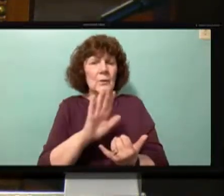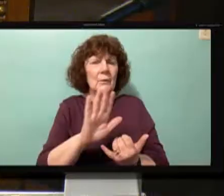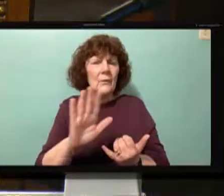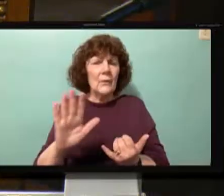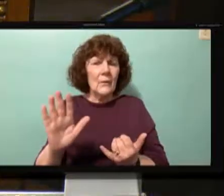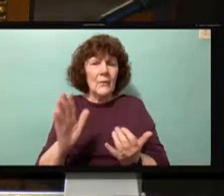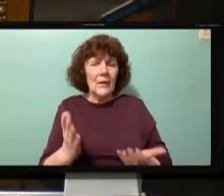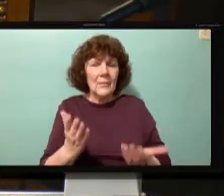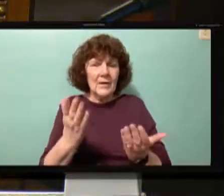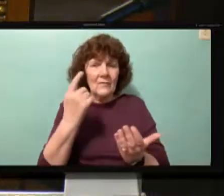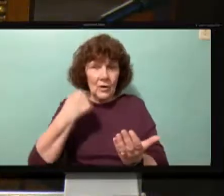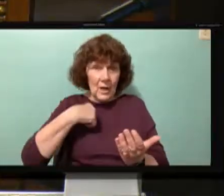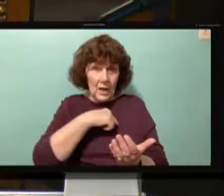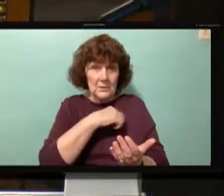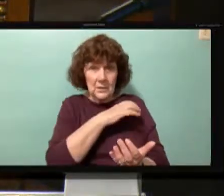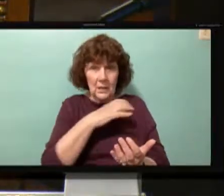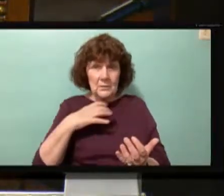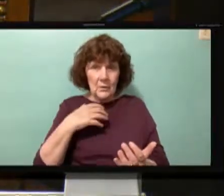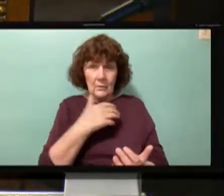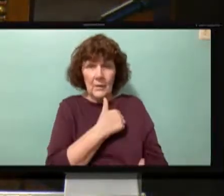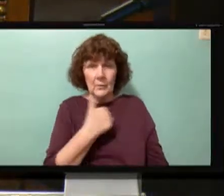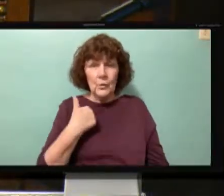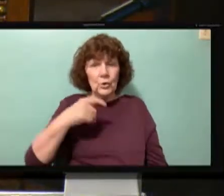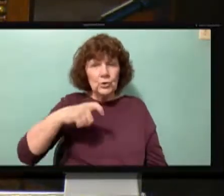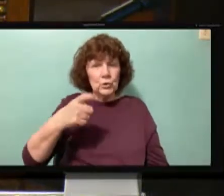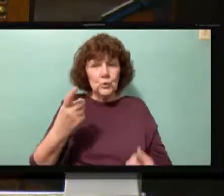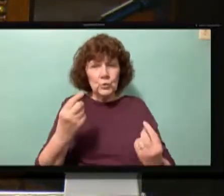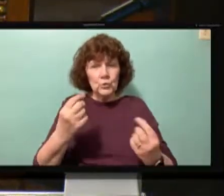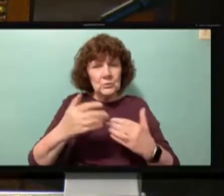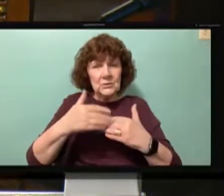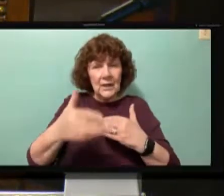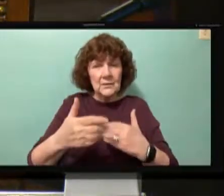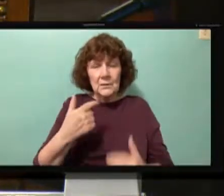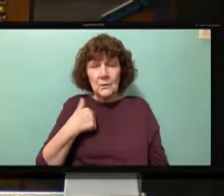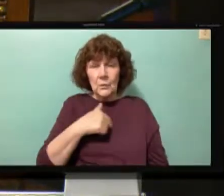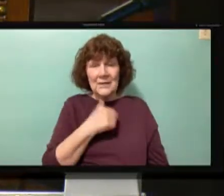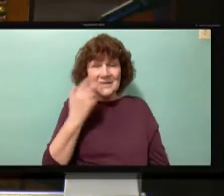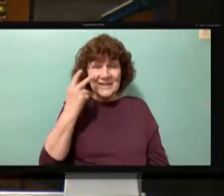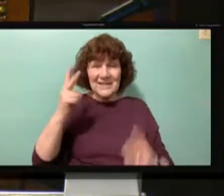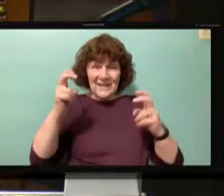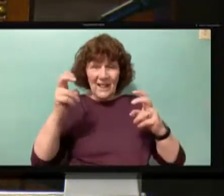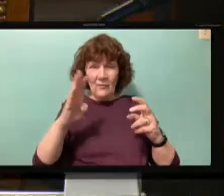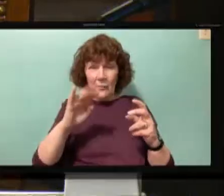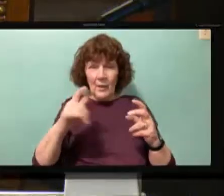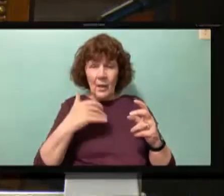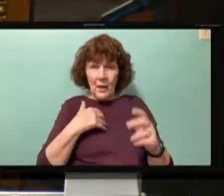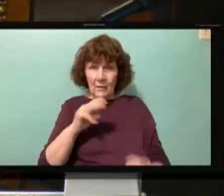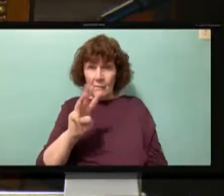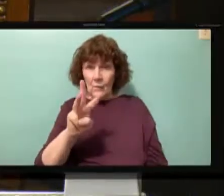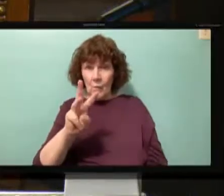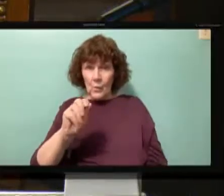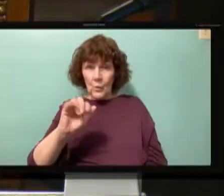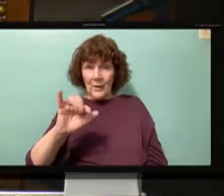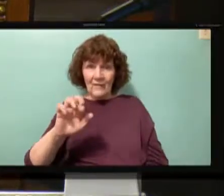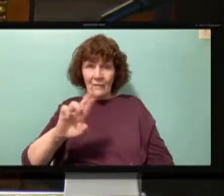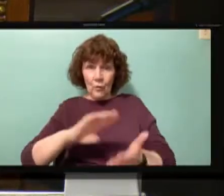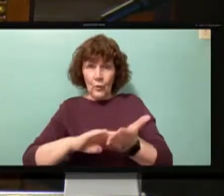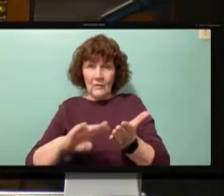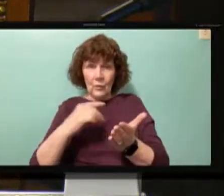us as council members to do next? We see that there's a waiver in the title of the bill, and we see that there, you know, we look at the waiver.